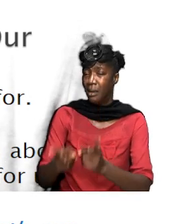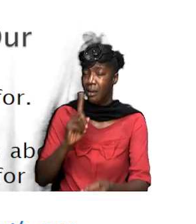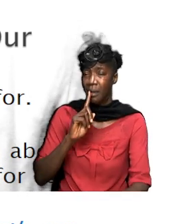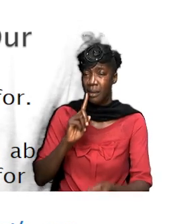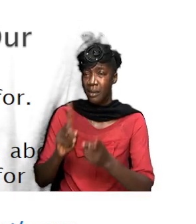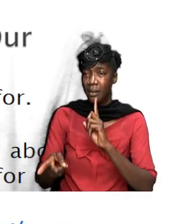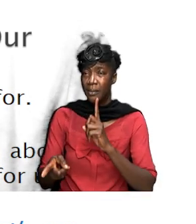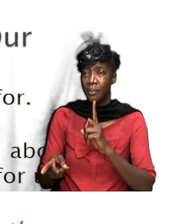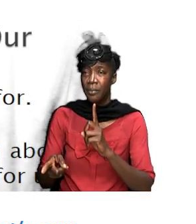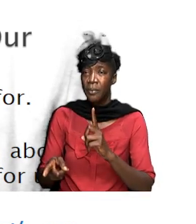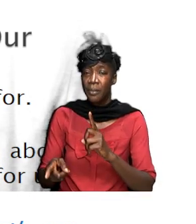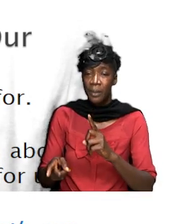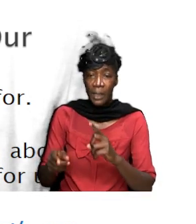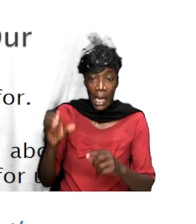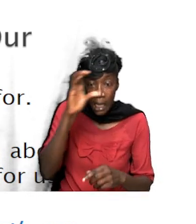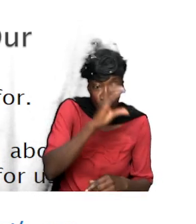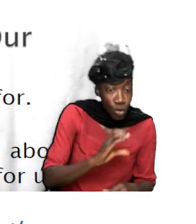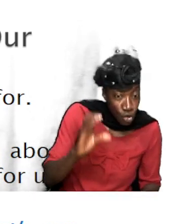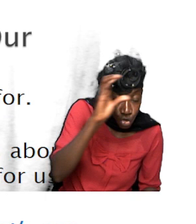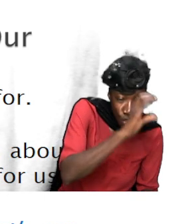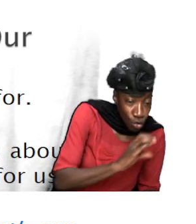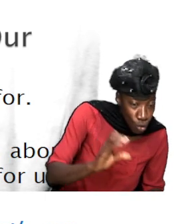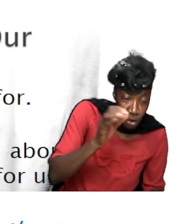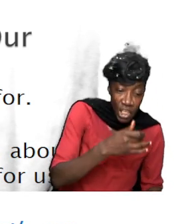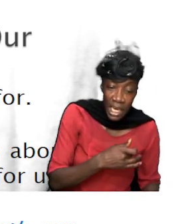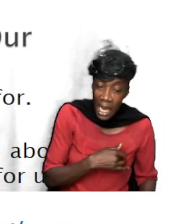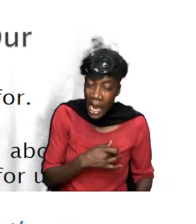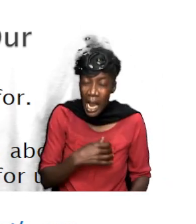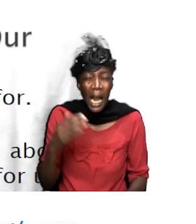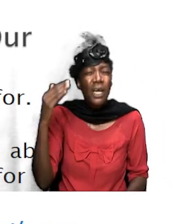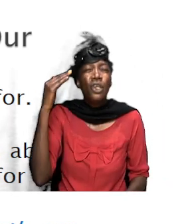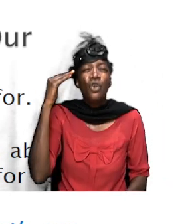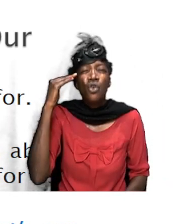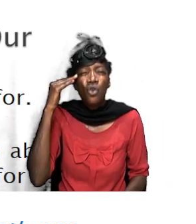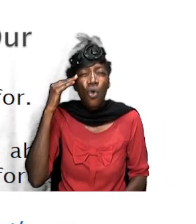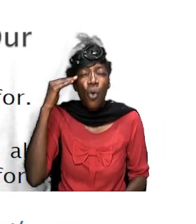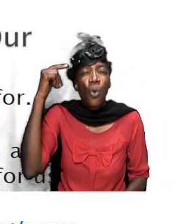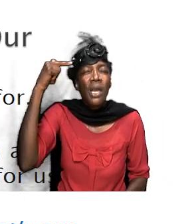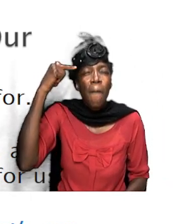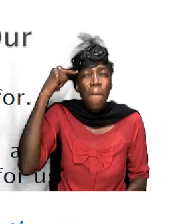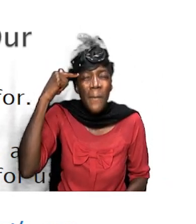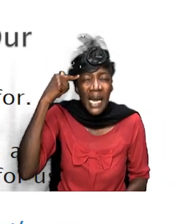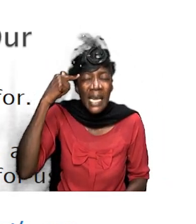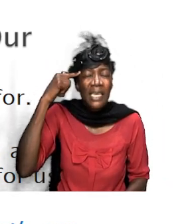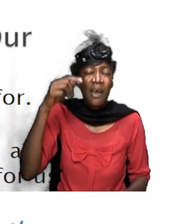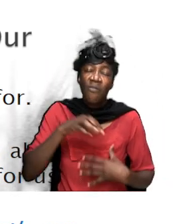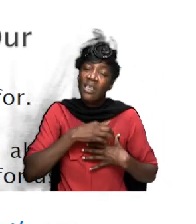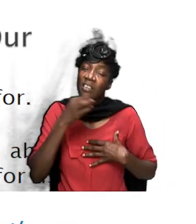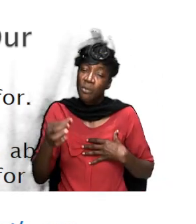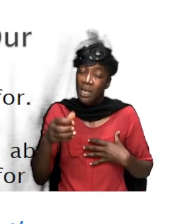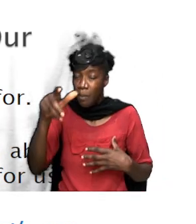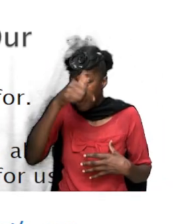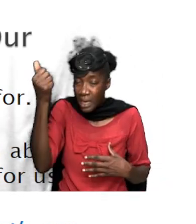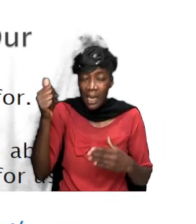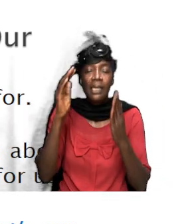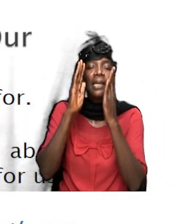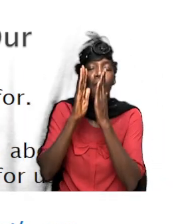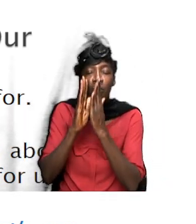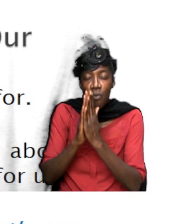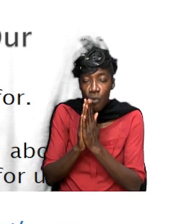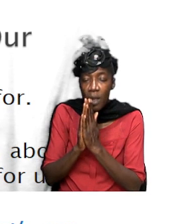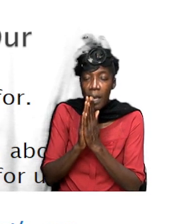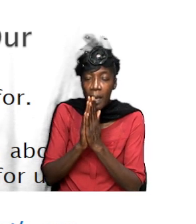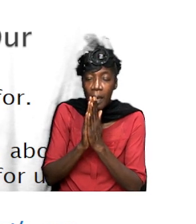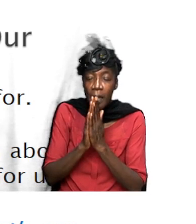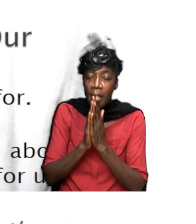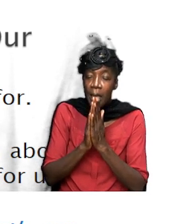And he that searcheth the hearts, O glory, knoweth the mind of the Spirit, because he maketh intercession